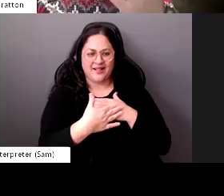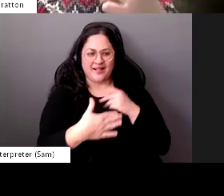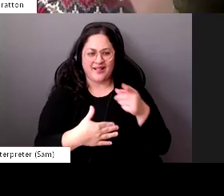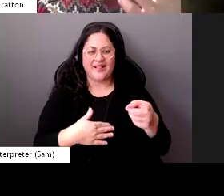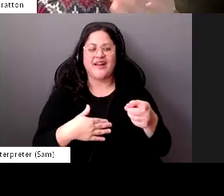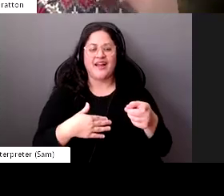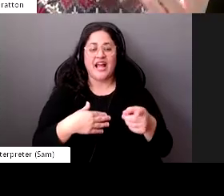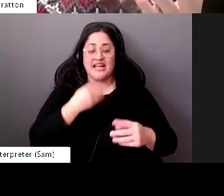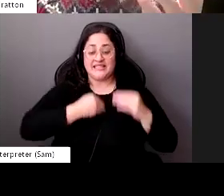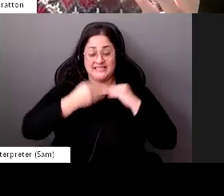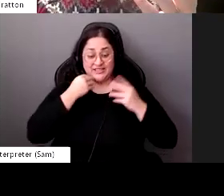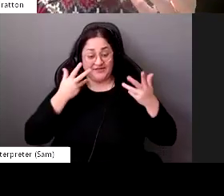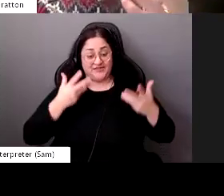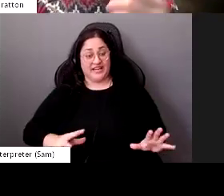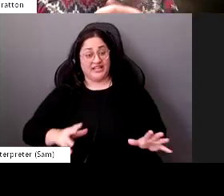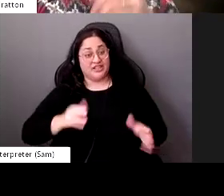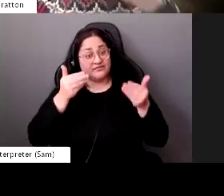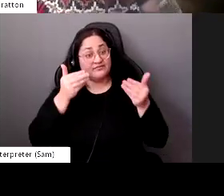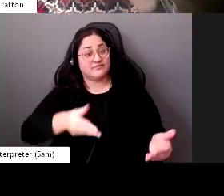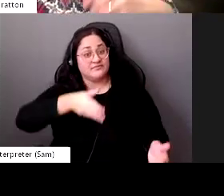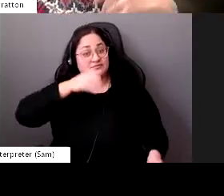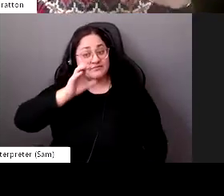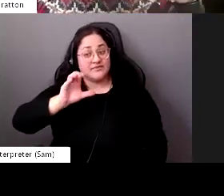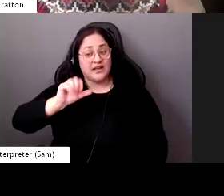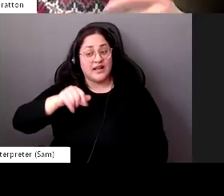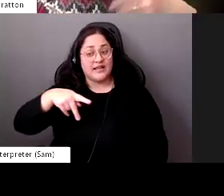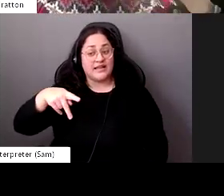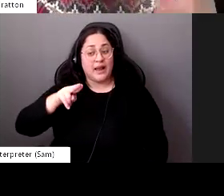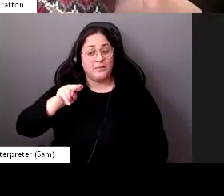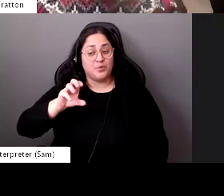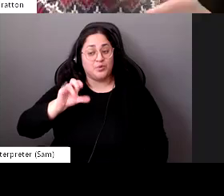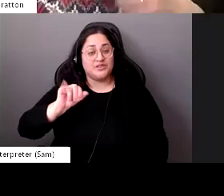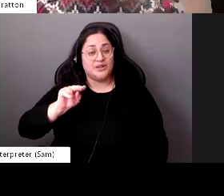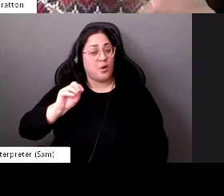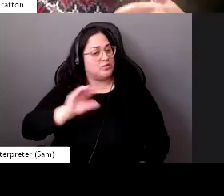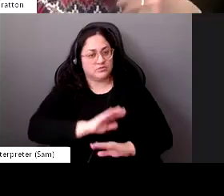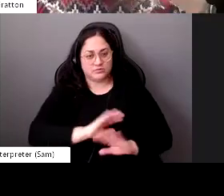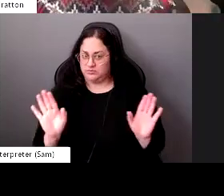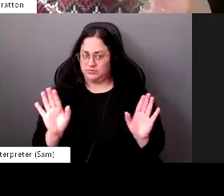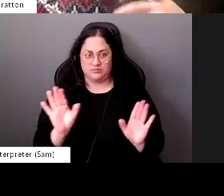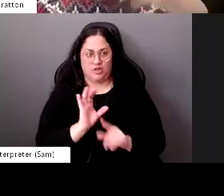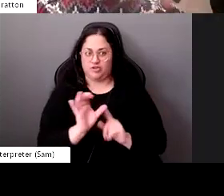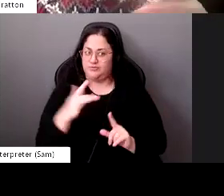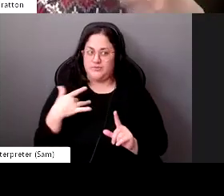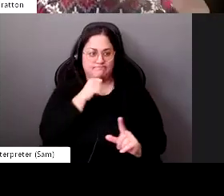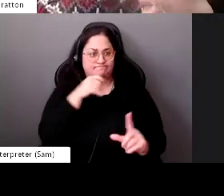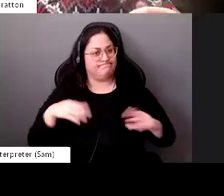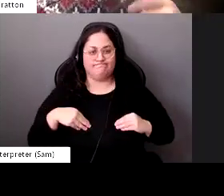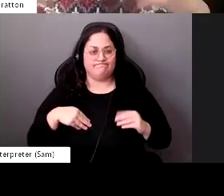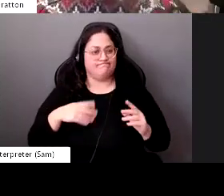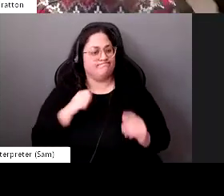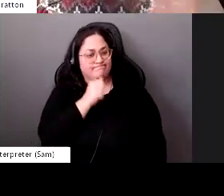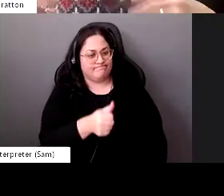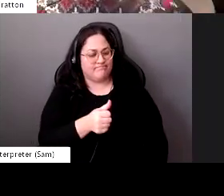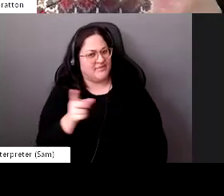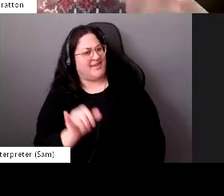Dress code, language, all these great things. So you could do this forever and ever and ever, keep asking the questions forever and ever, and